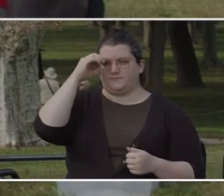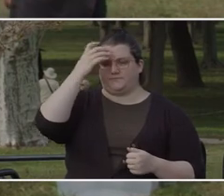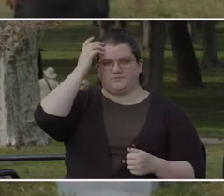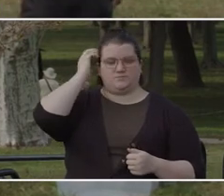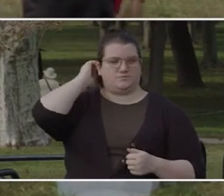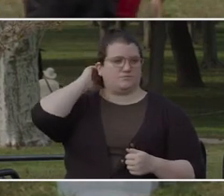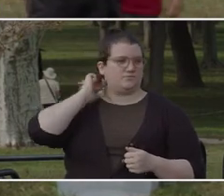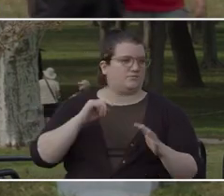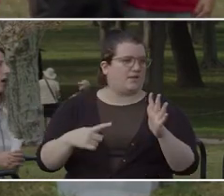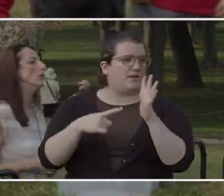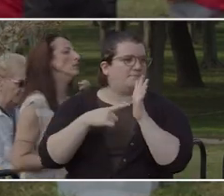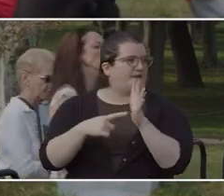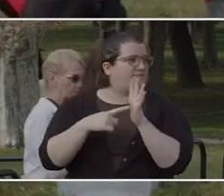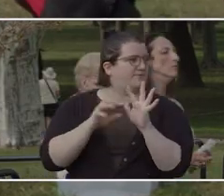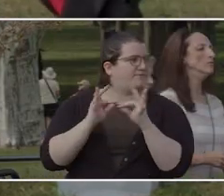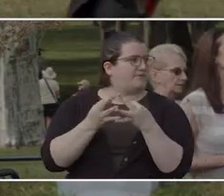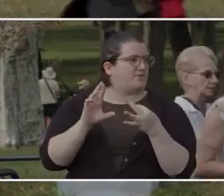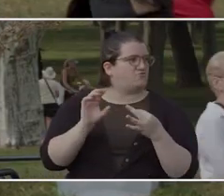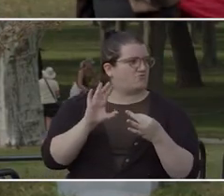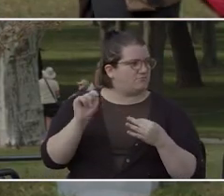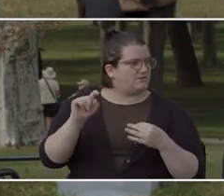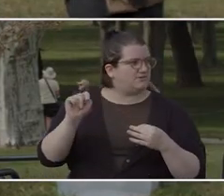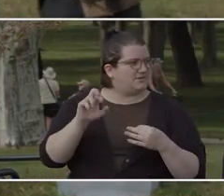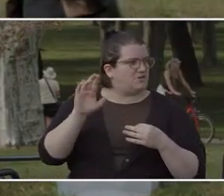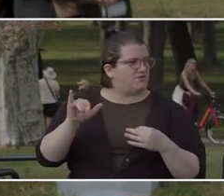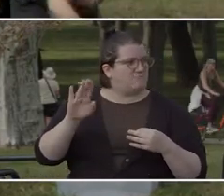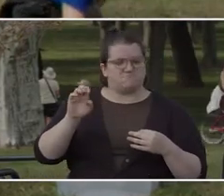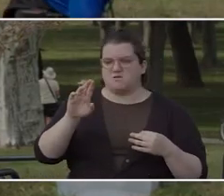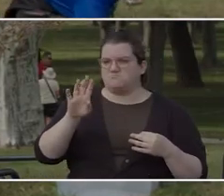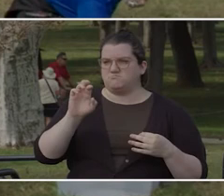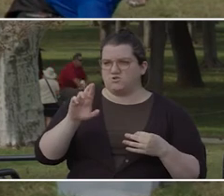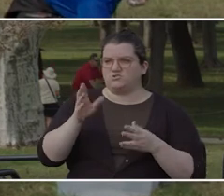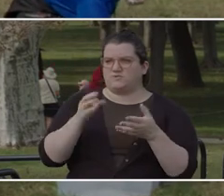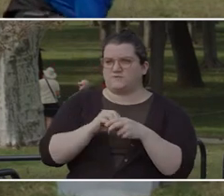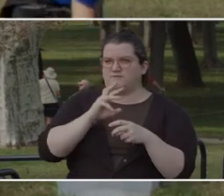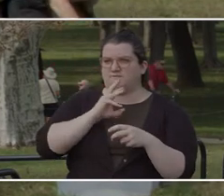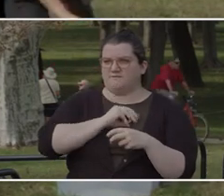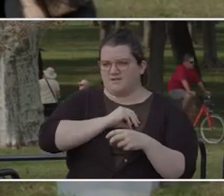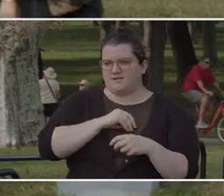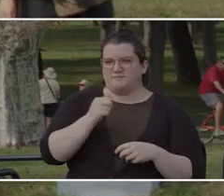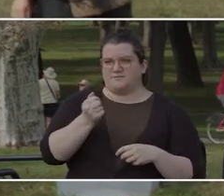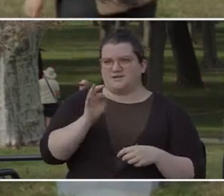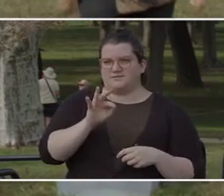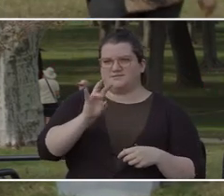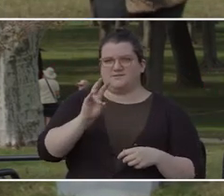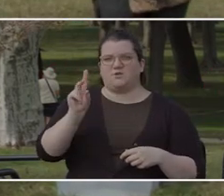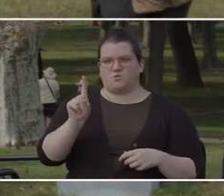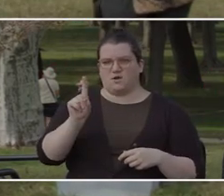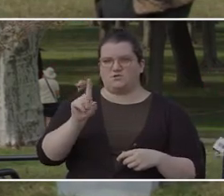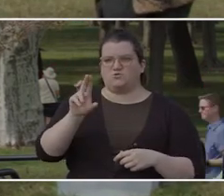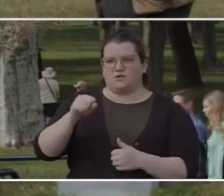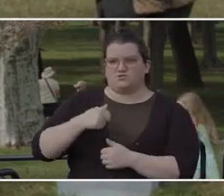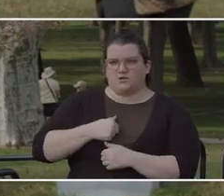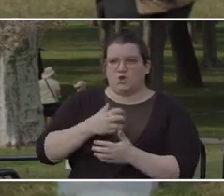On behalf of the family of Robert Terry Barbour, served in Vietnam, 1971, U.S. Army.